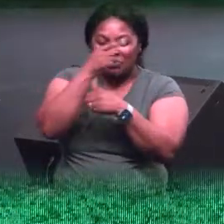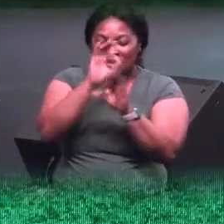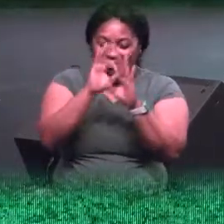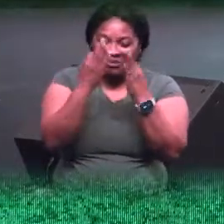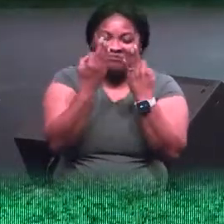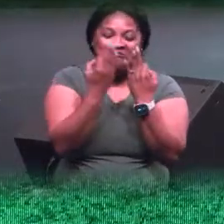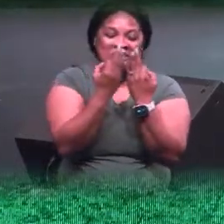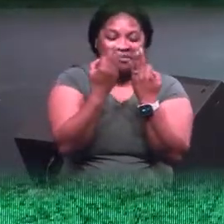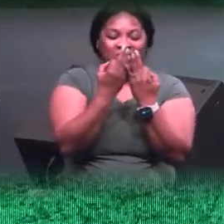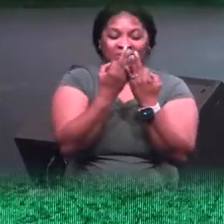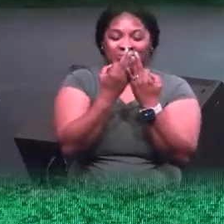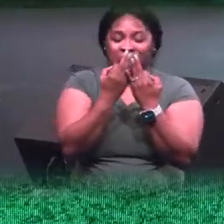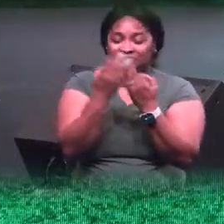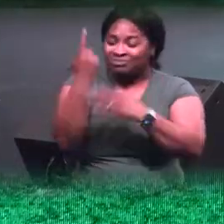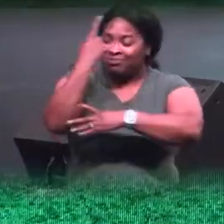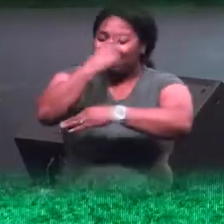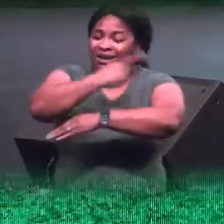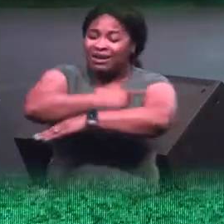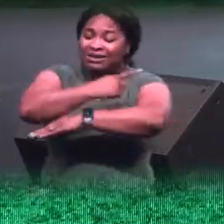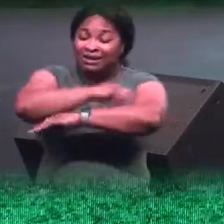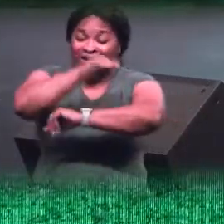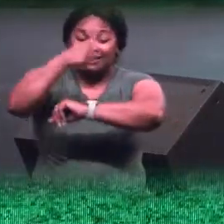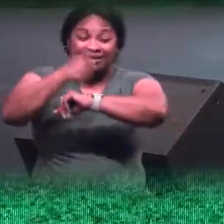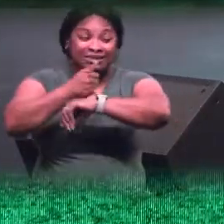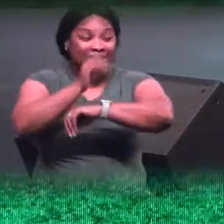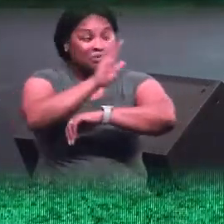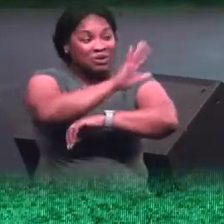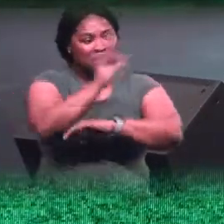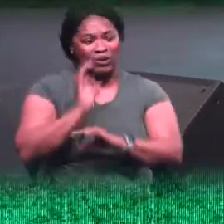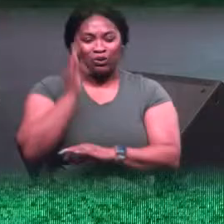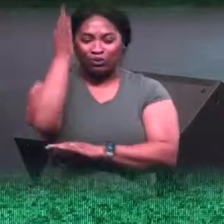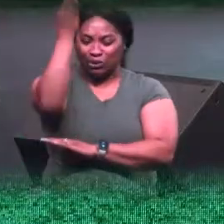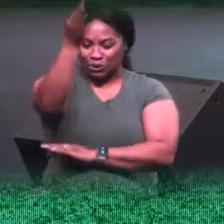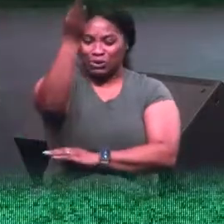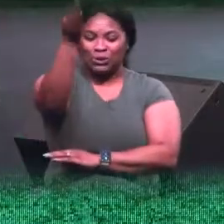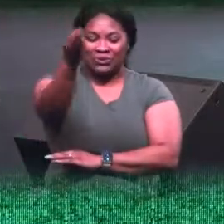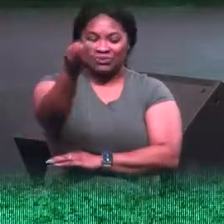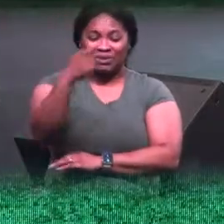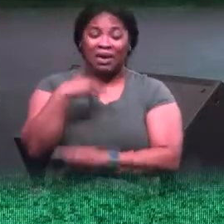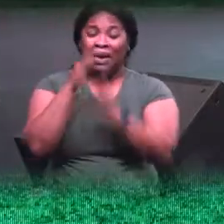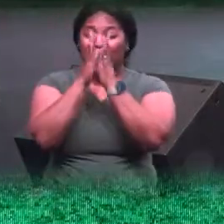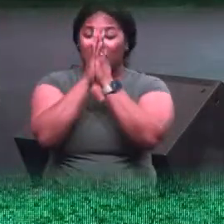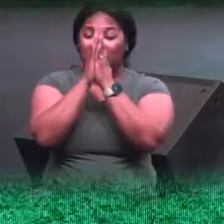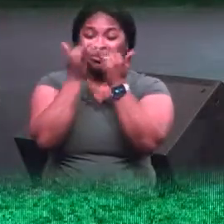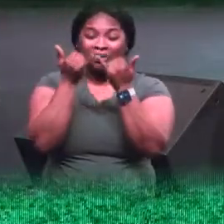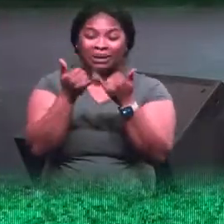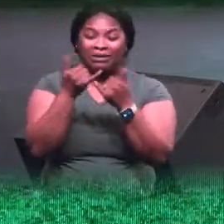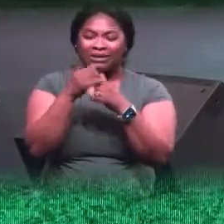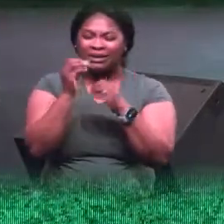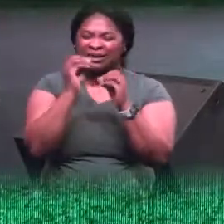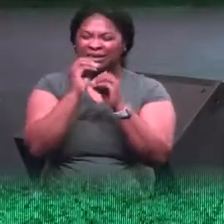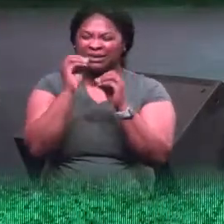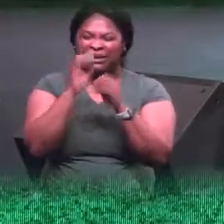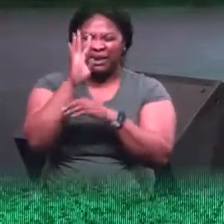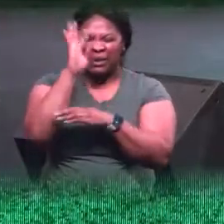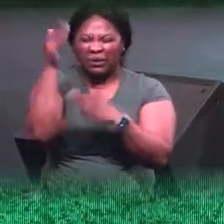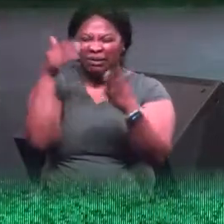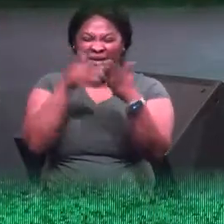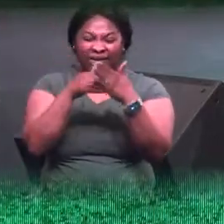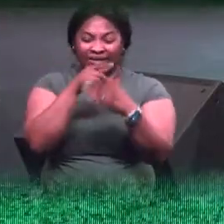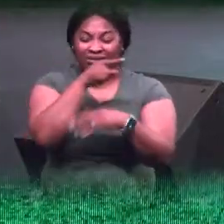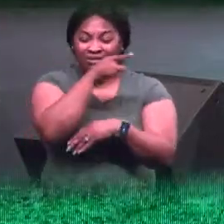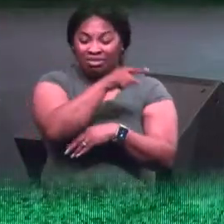families, and this will be a day that establishes their future. And I pray right now, God, that no weapon formed against